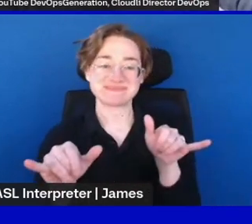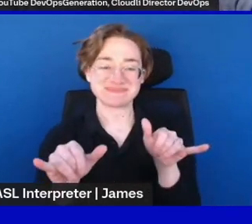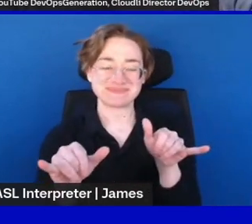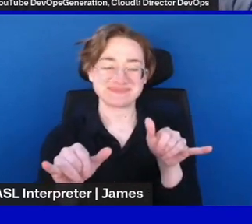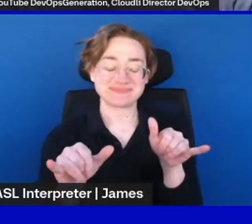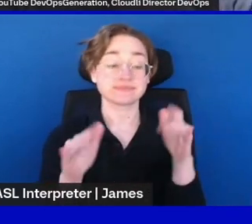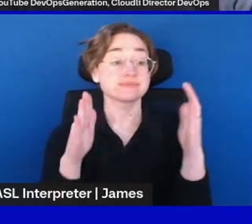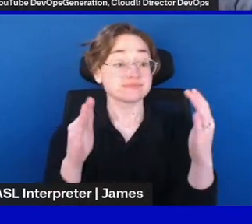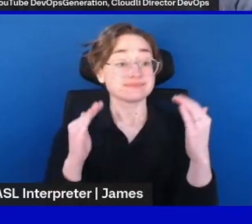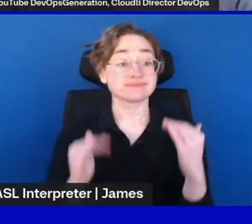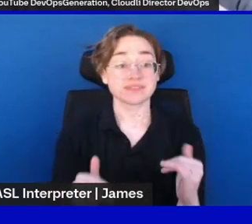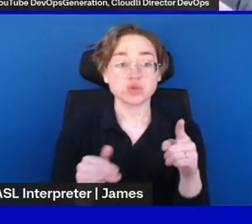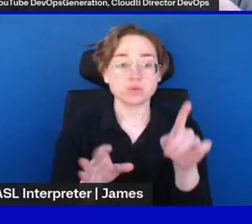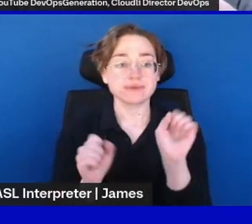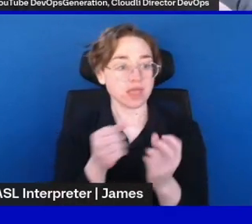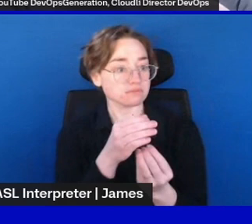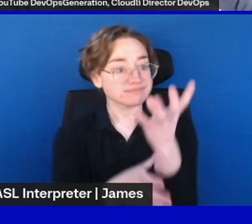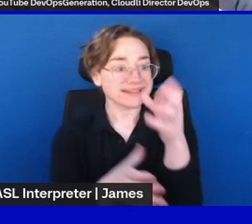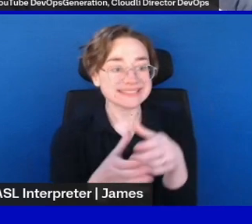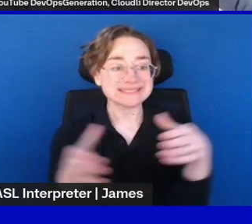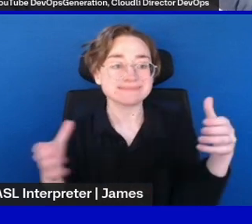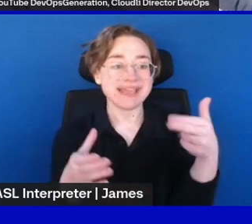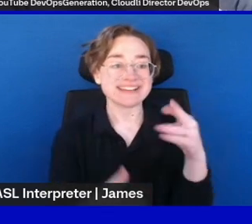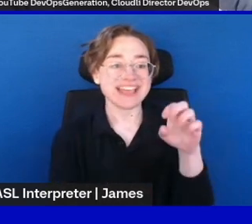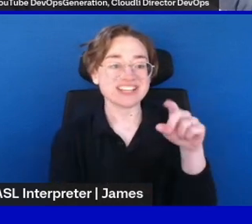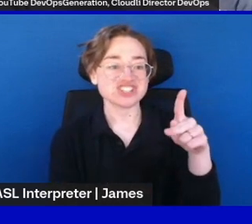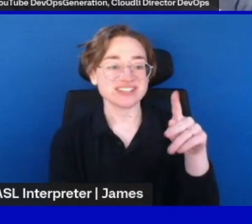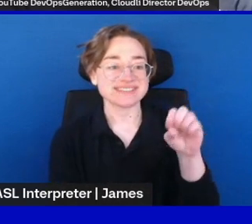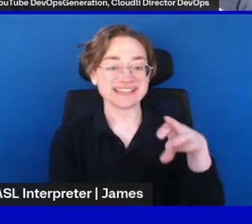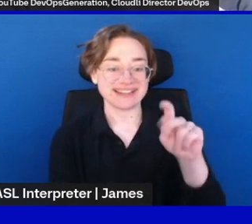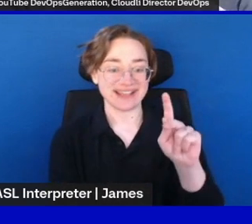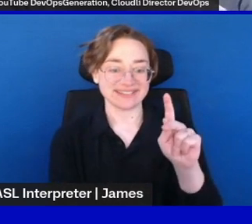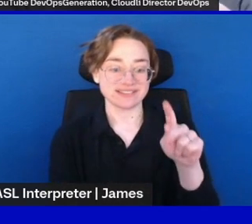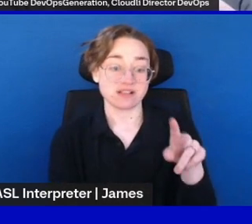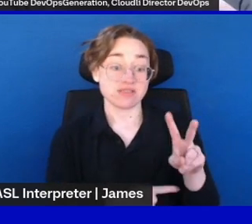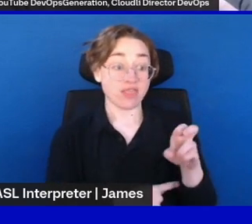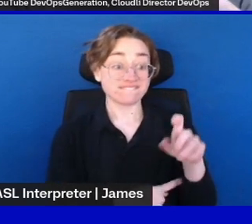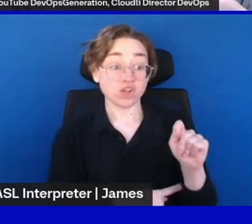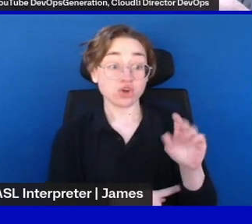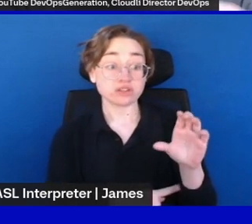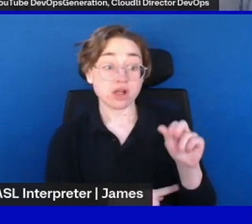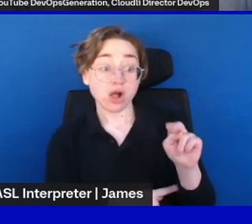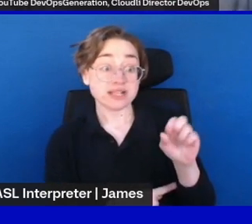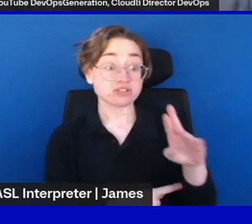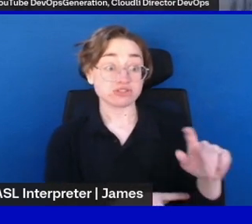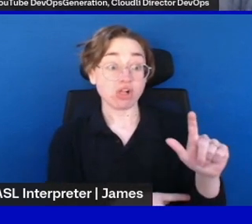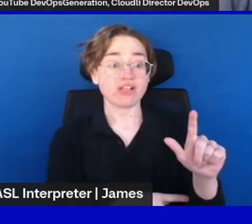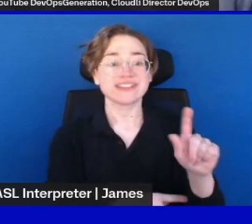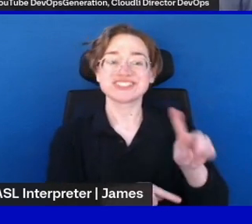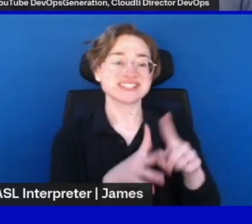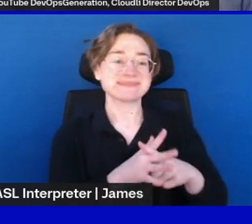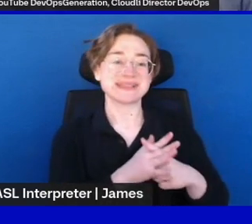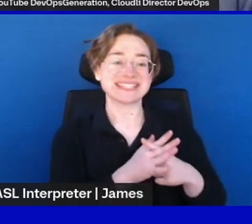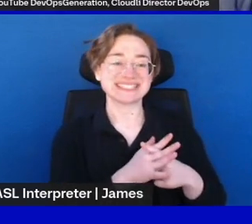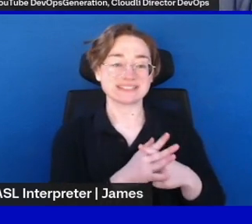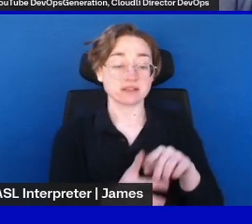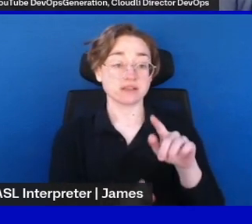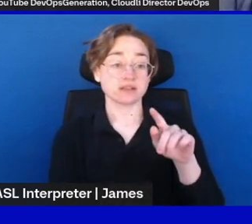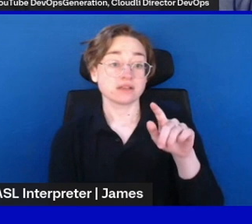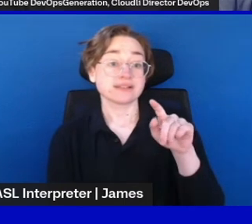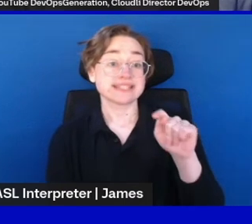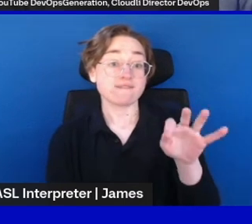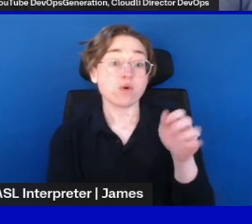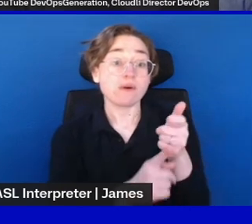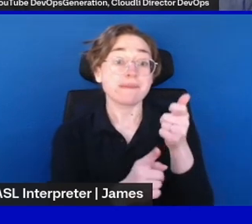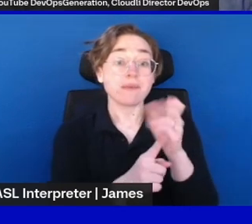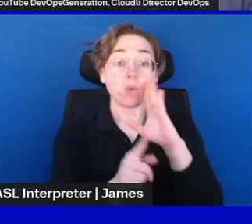Expand your Hashistack. Yep, Vault, Consul, Nomad are just the beginning. Terraform is going to automate your infrastructure deployment,